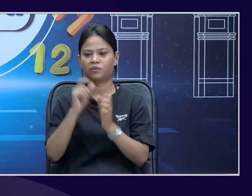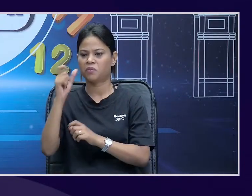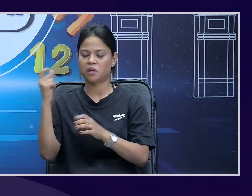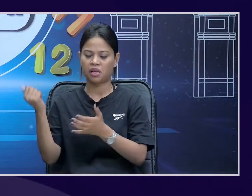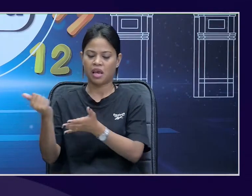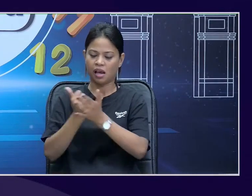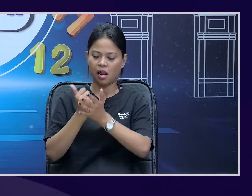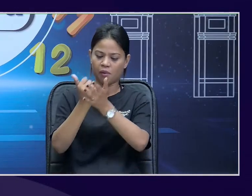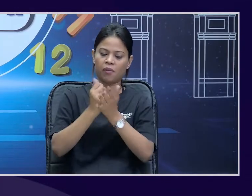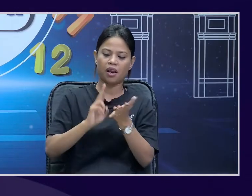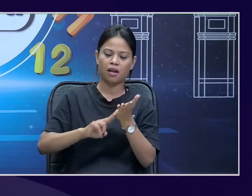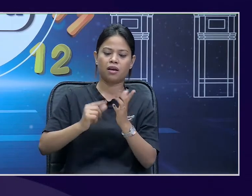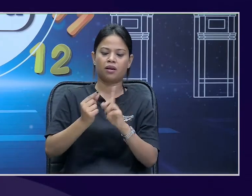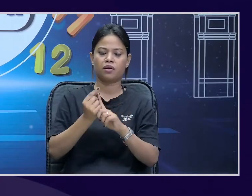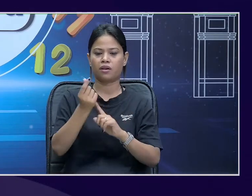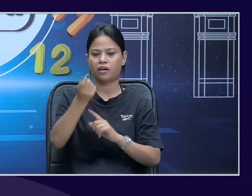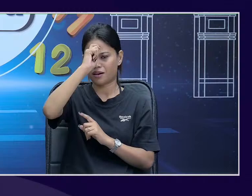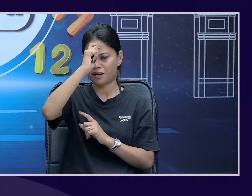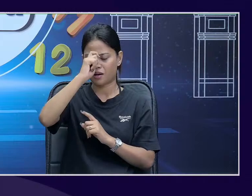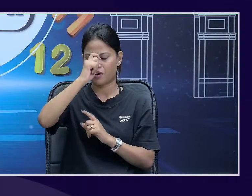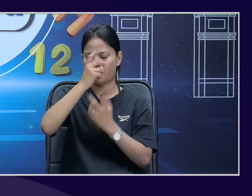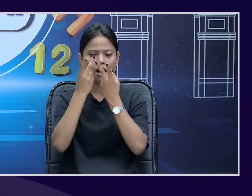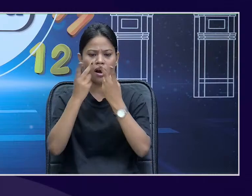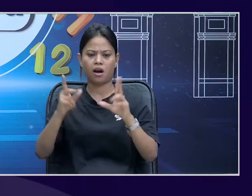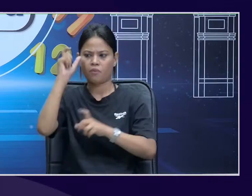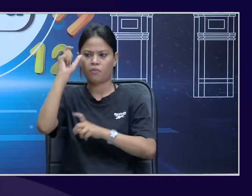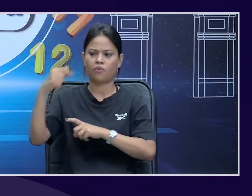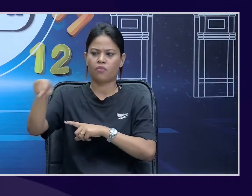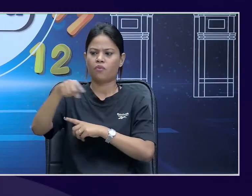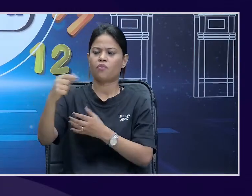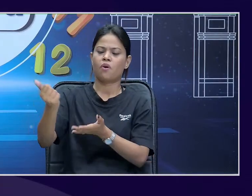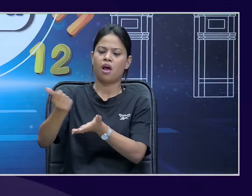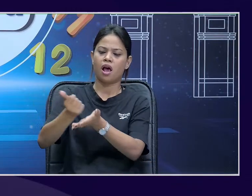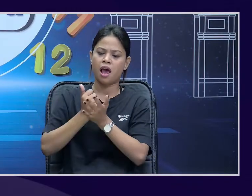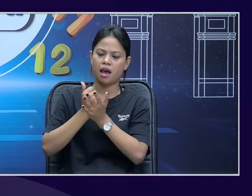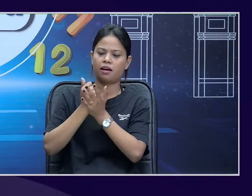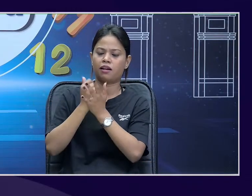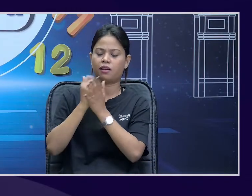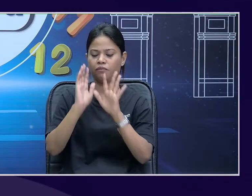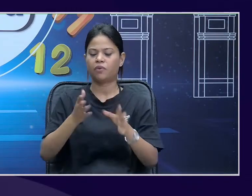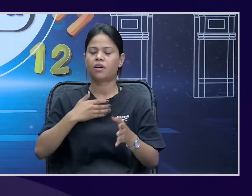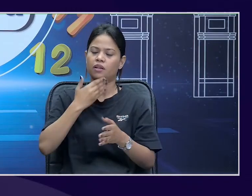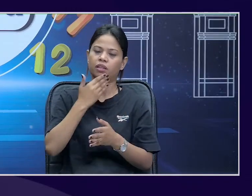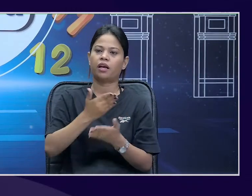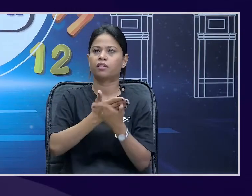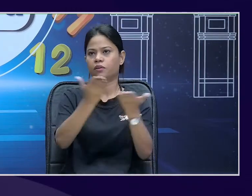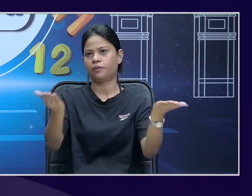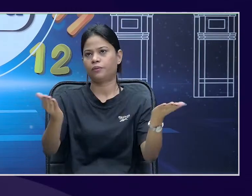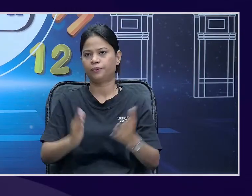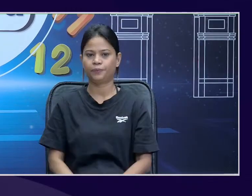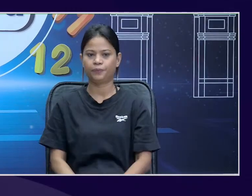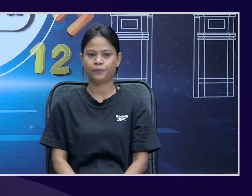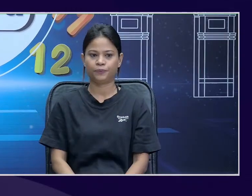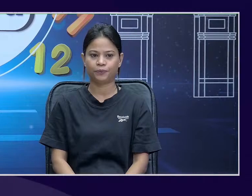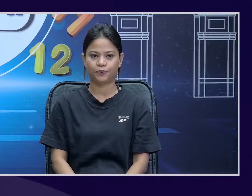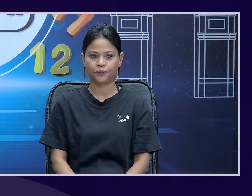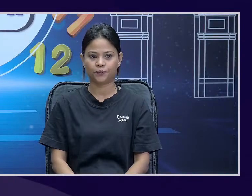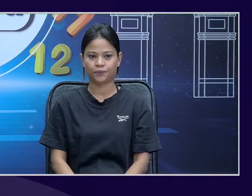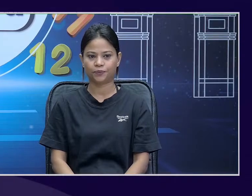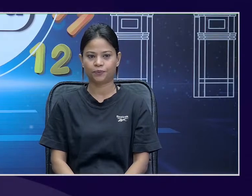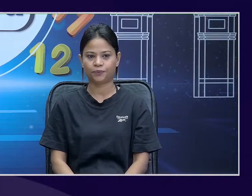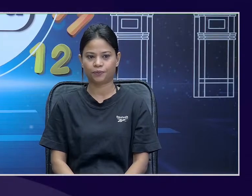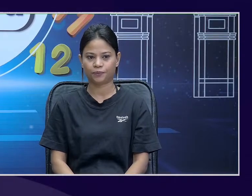and enable me to take this section in a smooth and a comfortable manner. Thank you so much. Thank